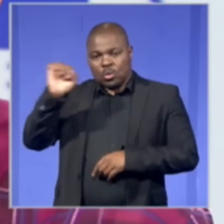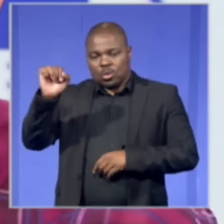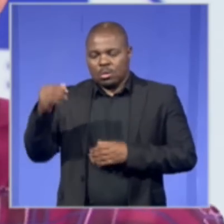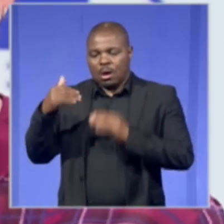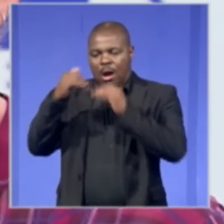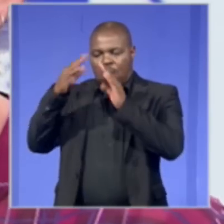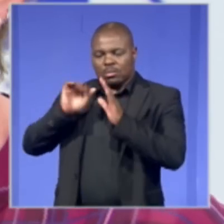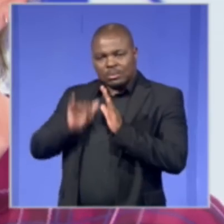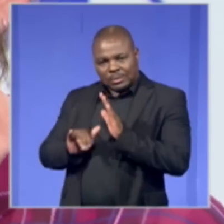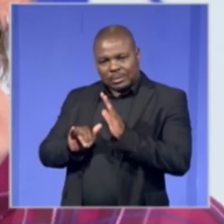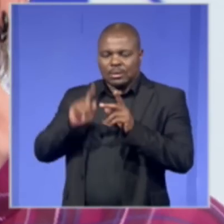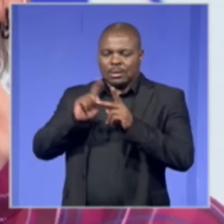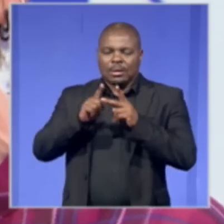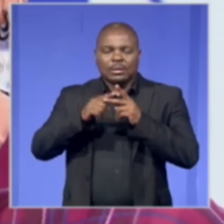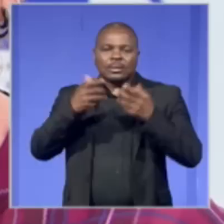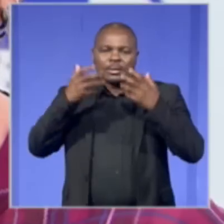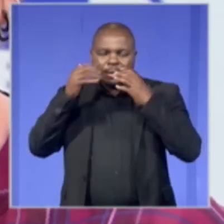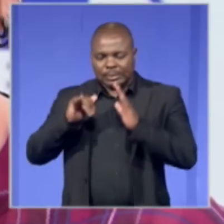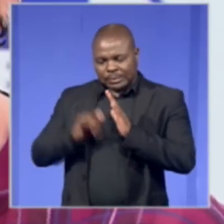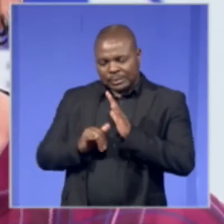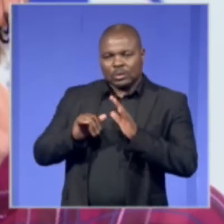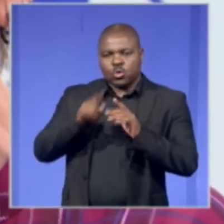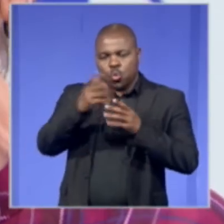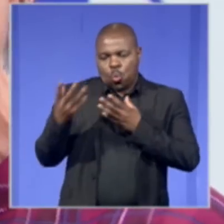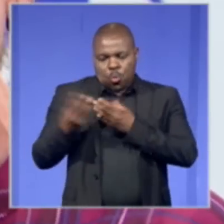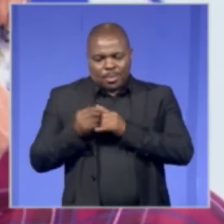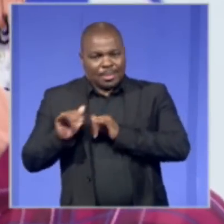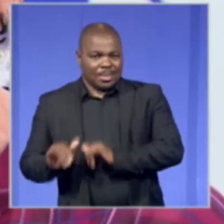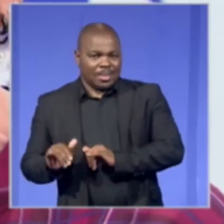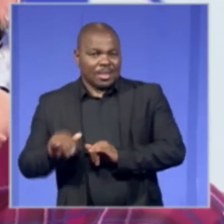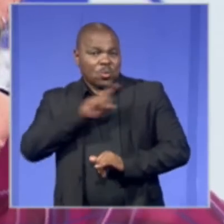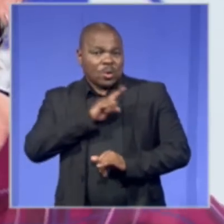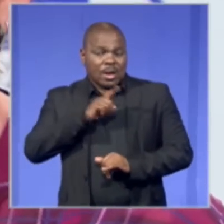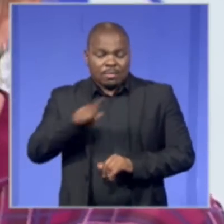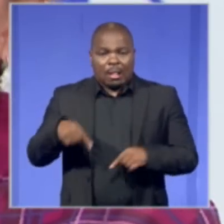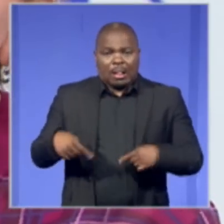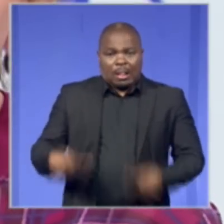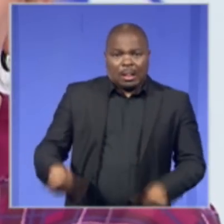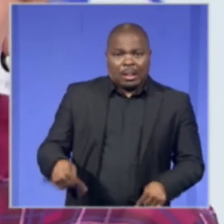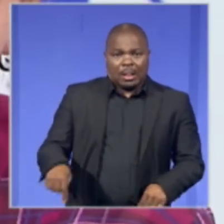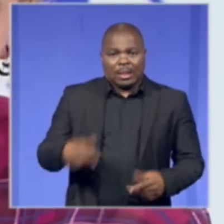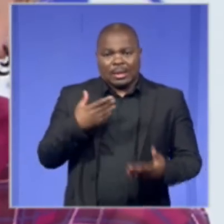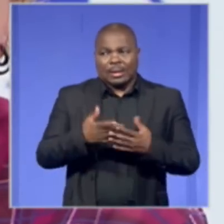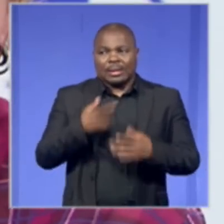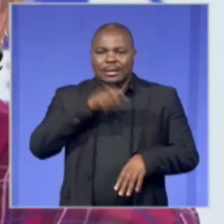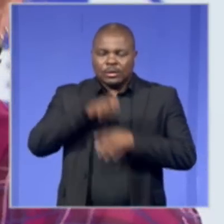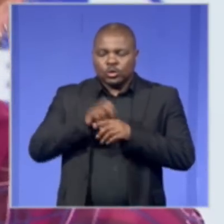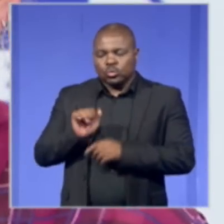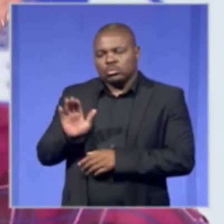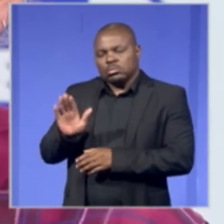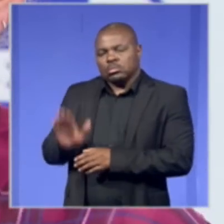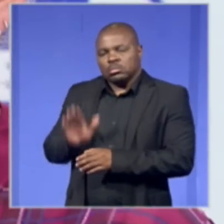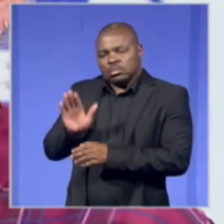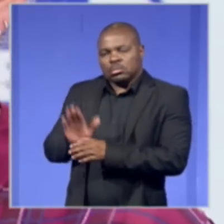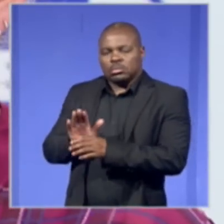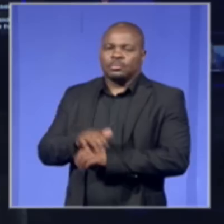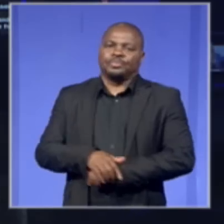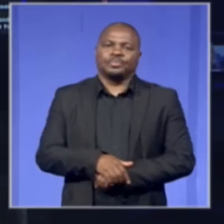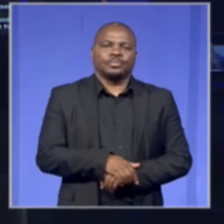your cats, and if possible to stay at home with them, because if they are scared, they will need a lot of comforting.